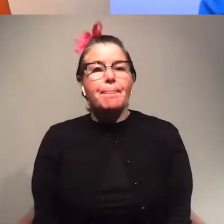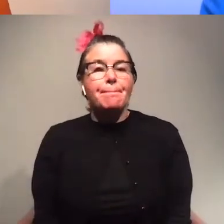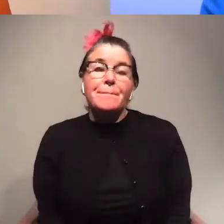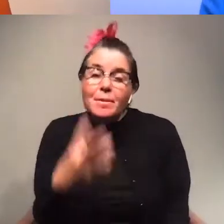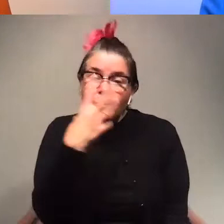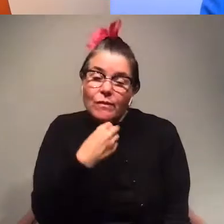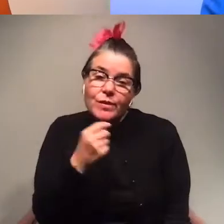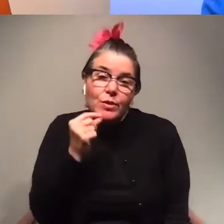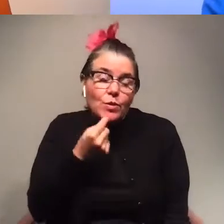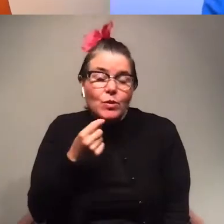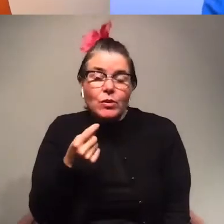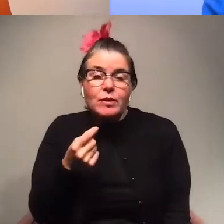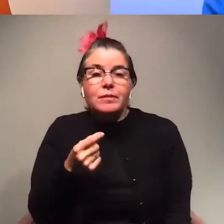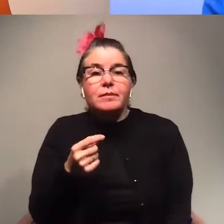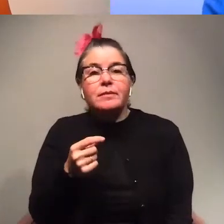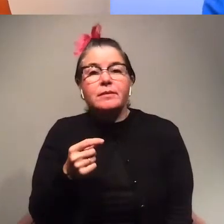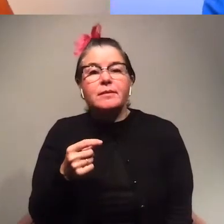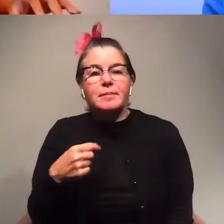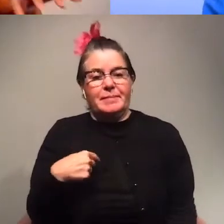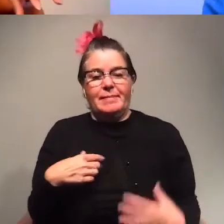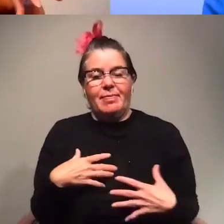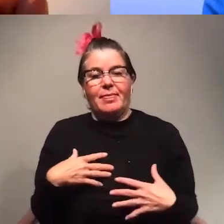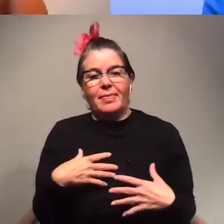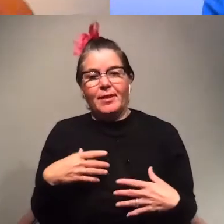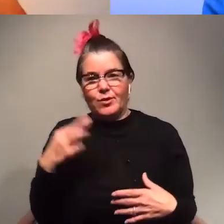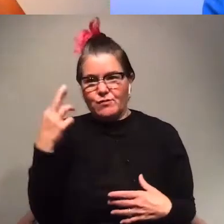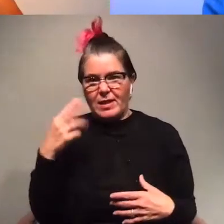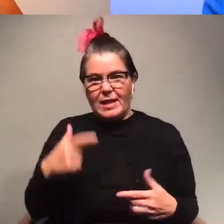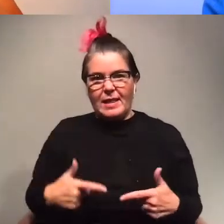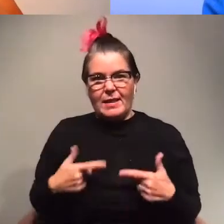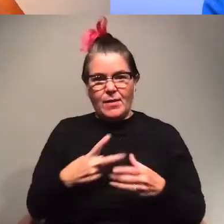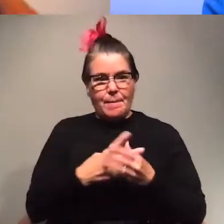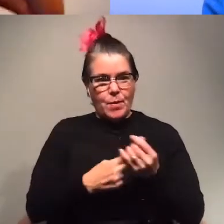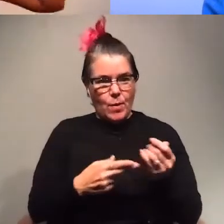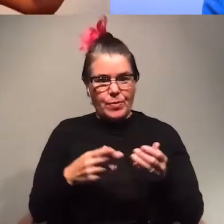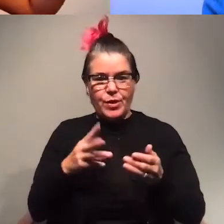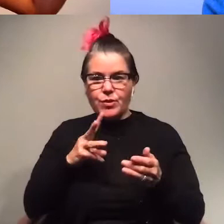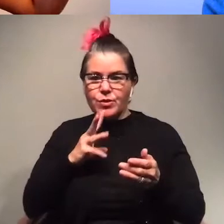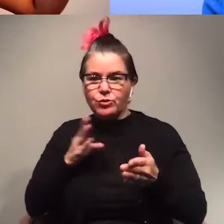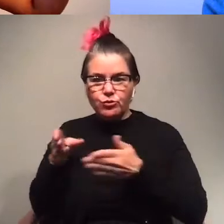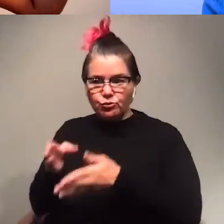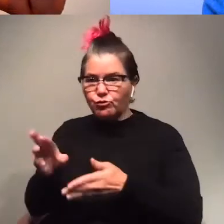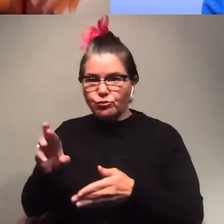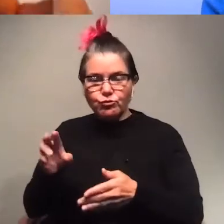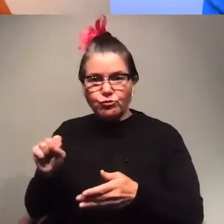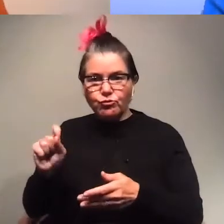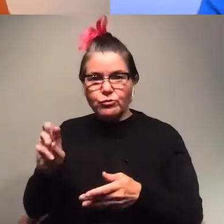and they're cool. And then, it freaked me out when I realized that they lived both in the streams and in the